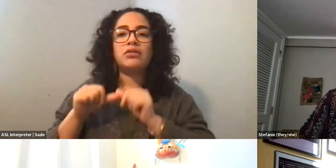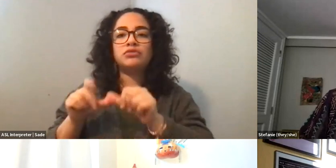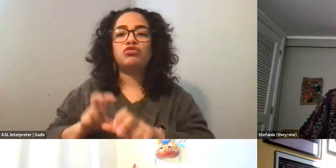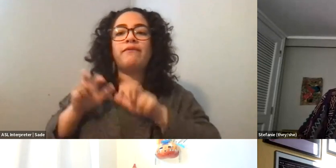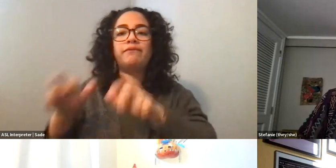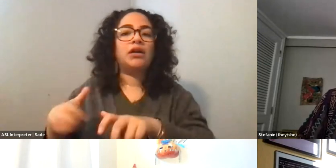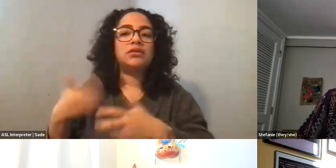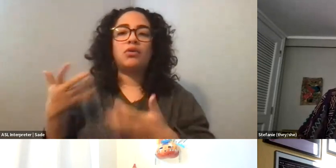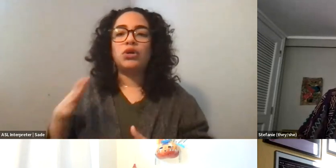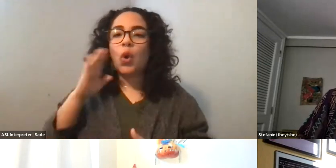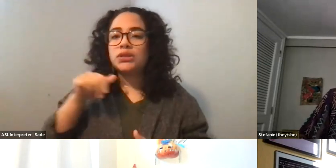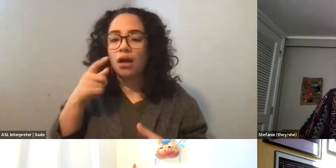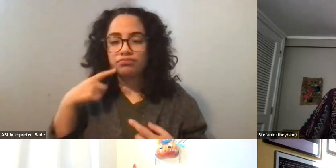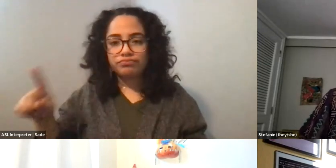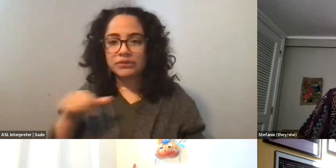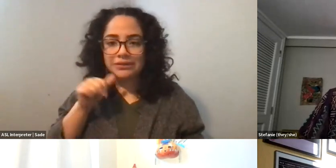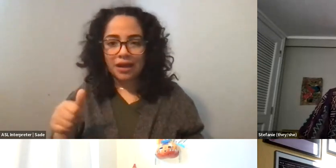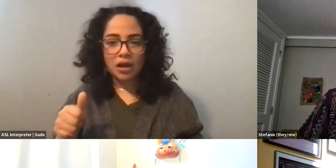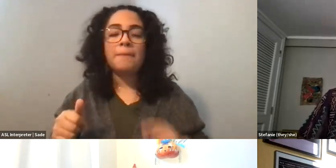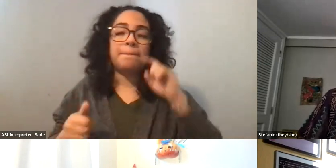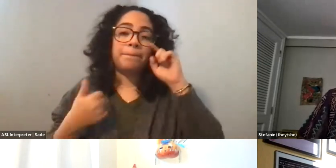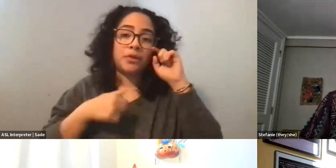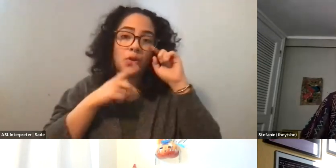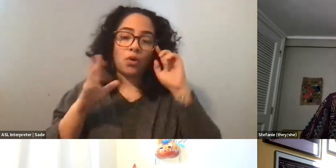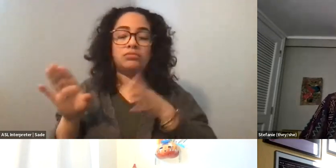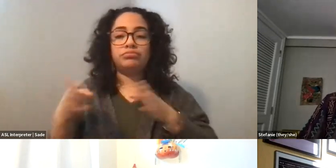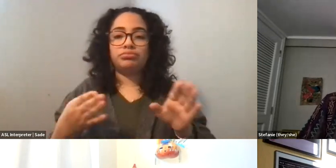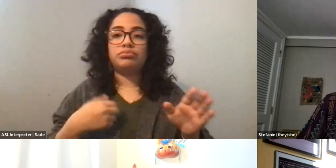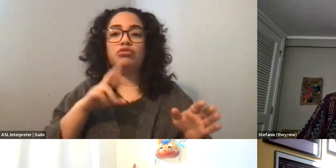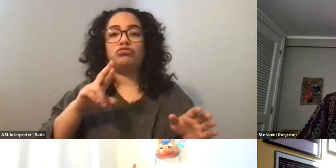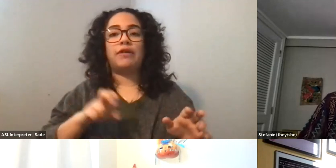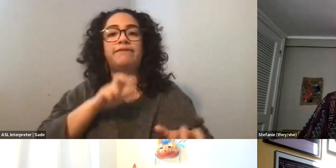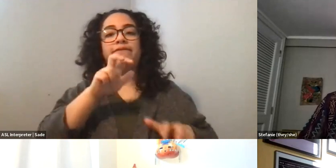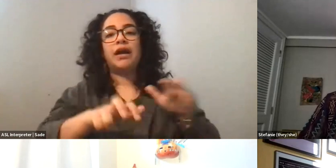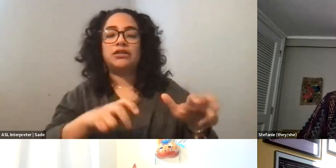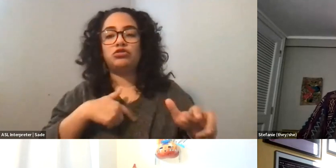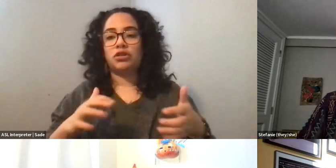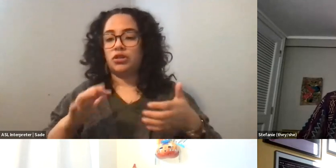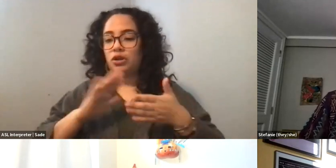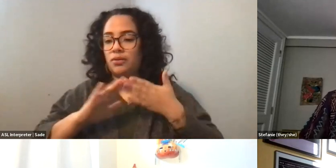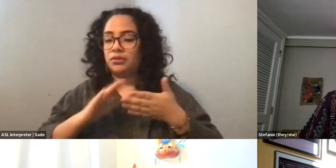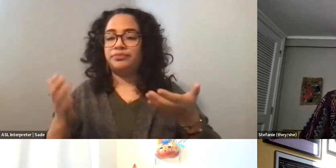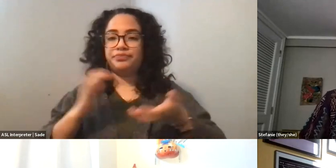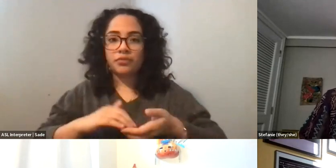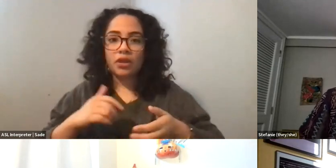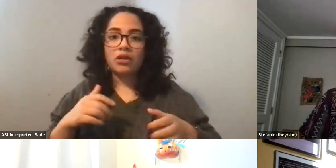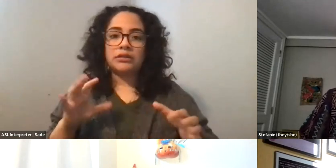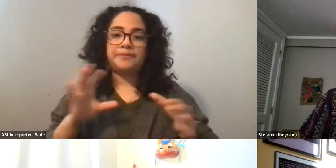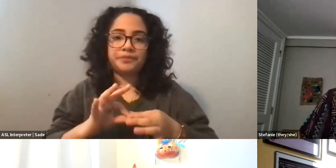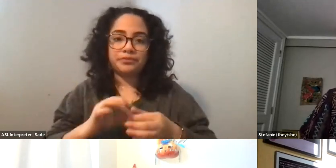working. We are reinvesting in having communities connect with our ancestral healing practices,